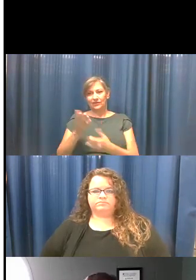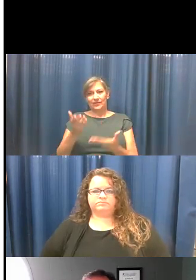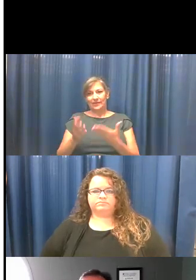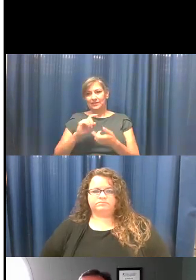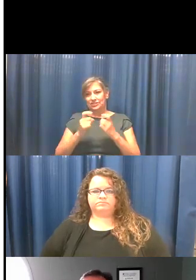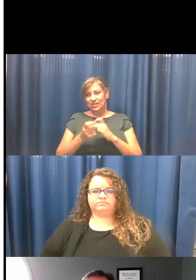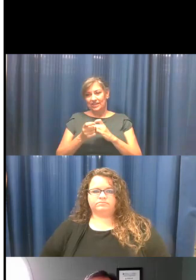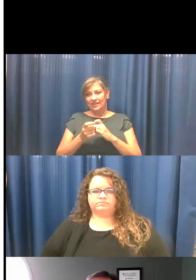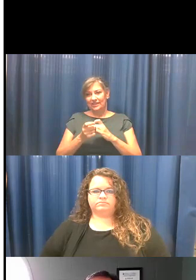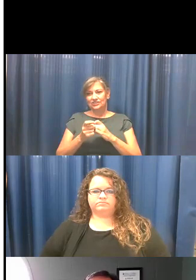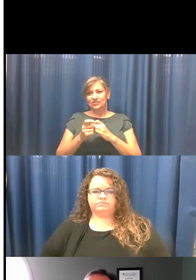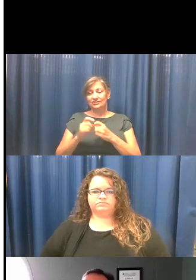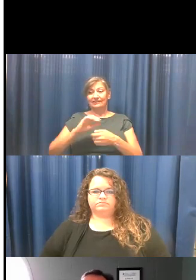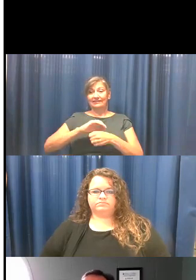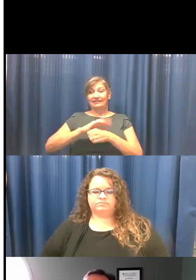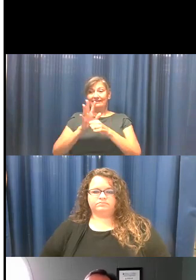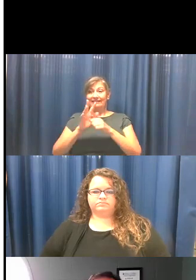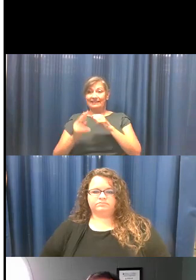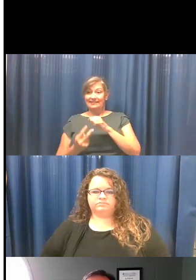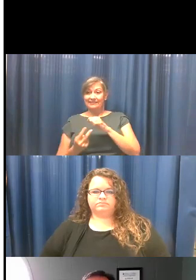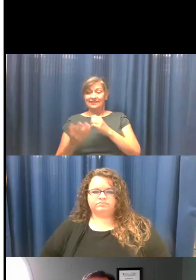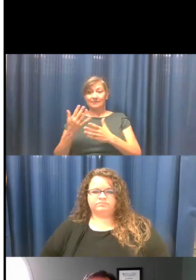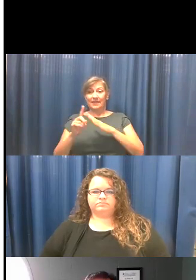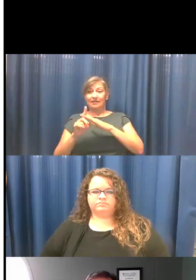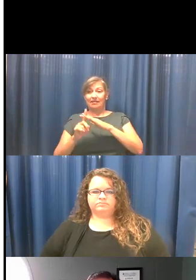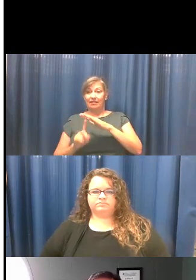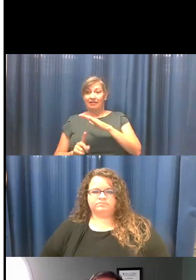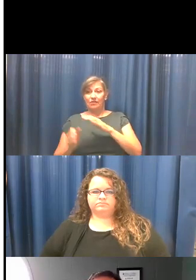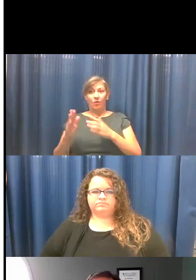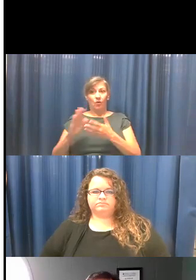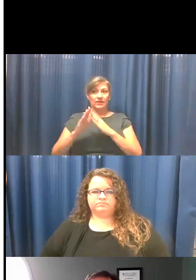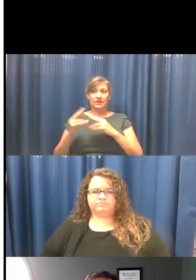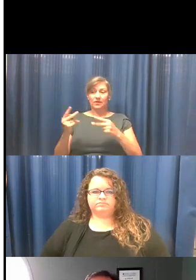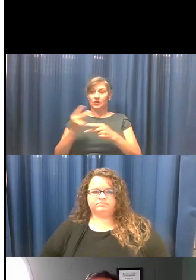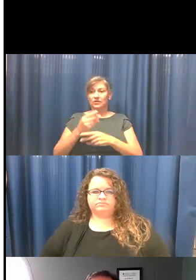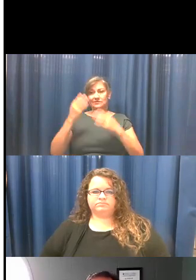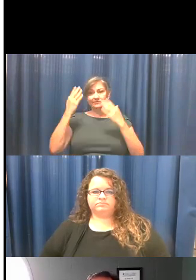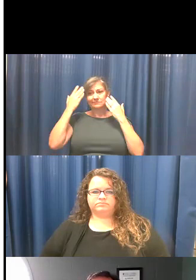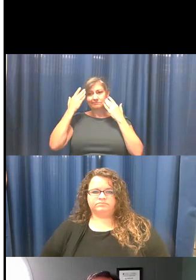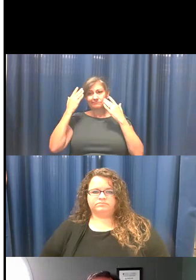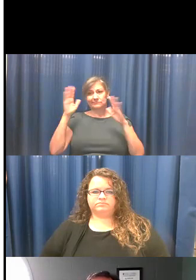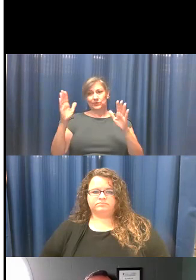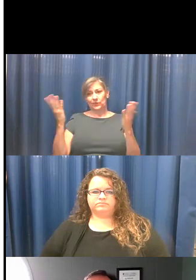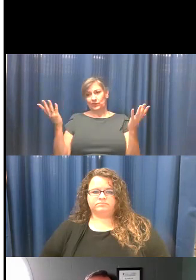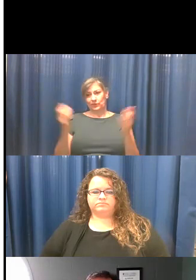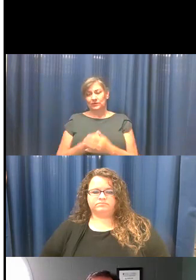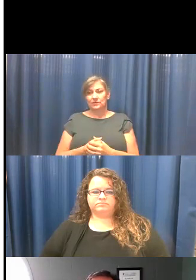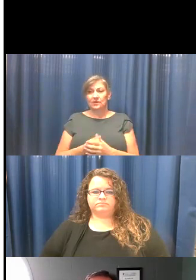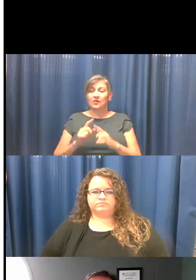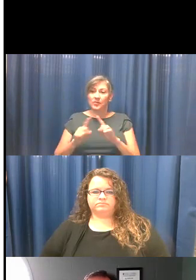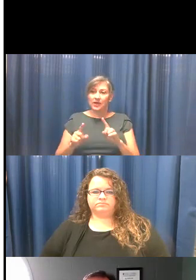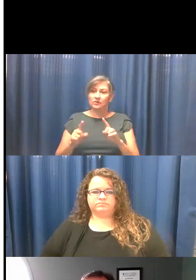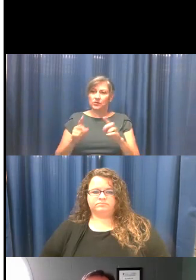the Delta variant may go away, or it may get much worse in our community. We really don't know what will happen, but we